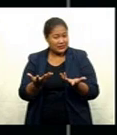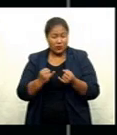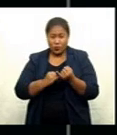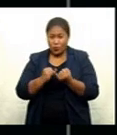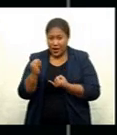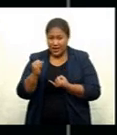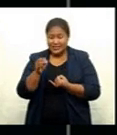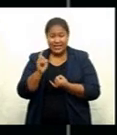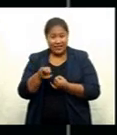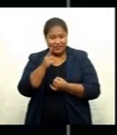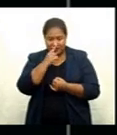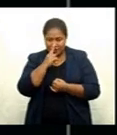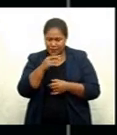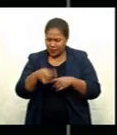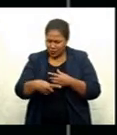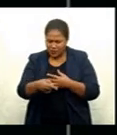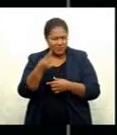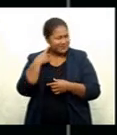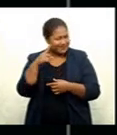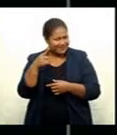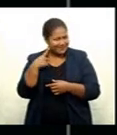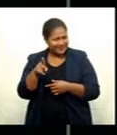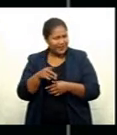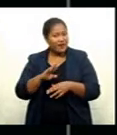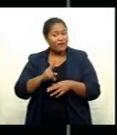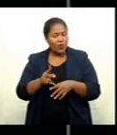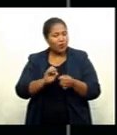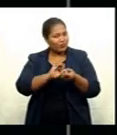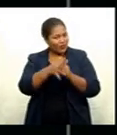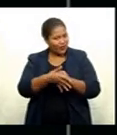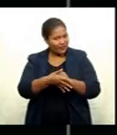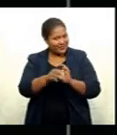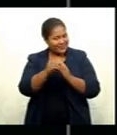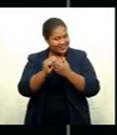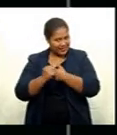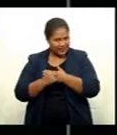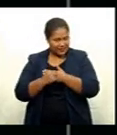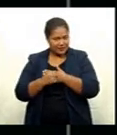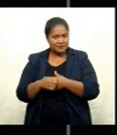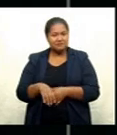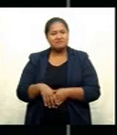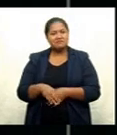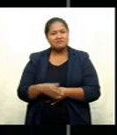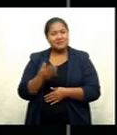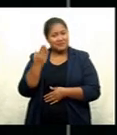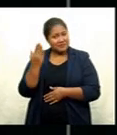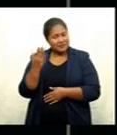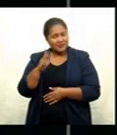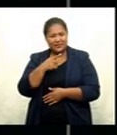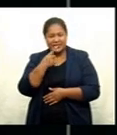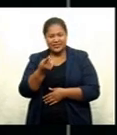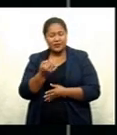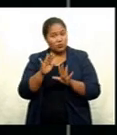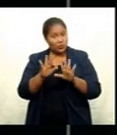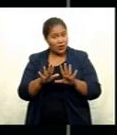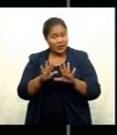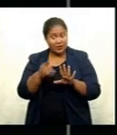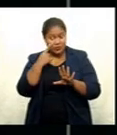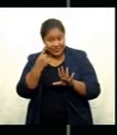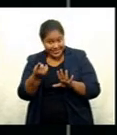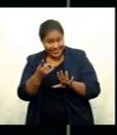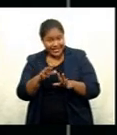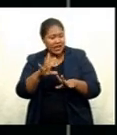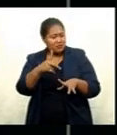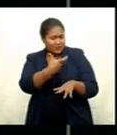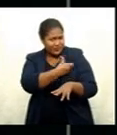people continue to be complacent in the fight against the pandemic. Samarisina says waiting to see the effect of the vaccine on those